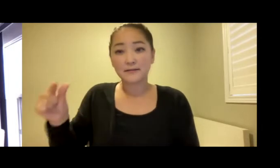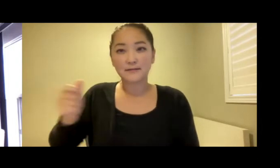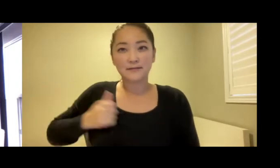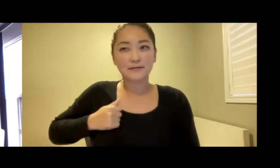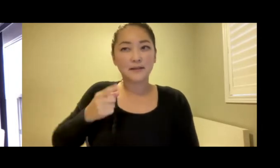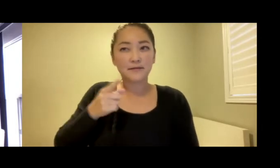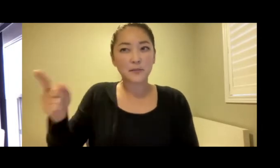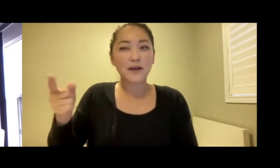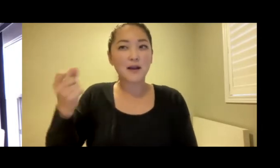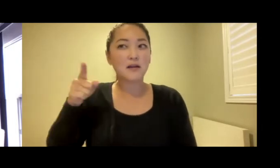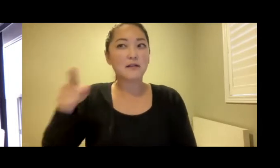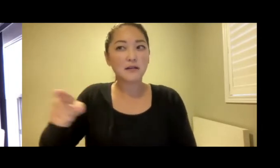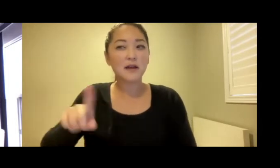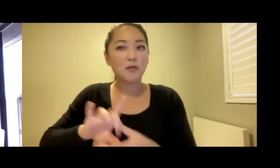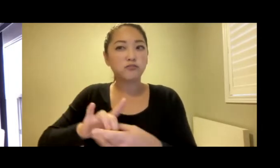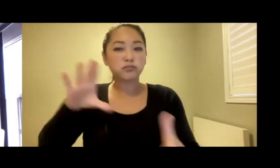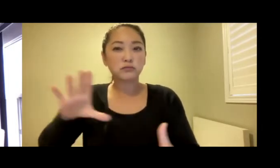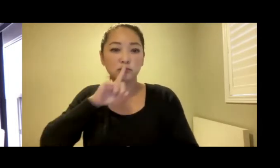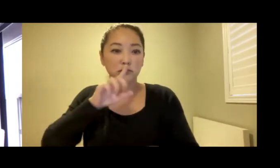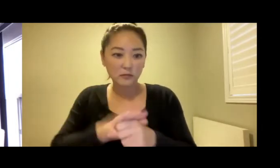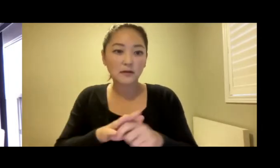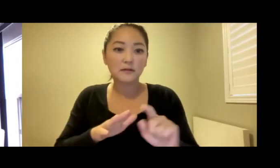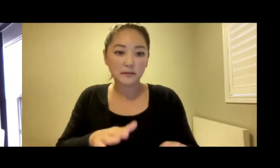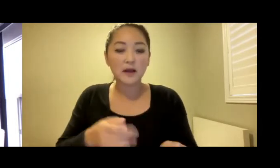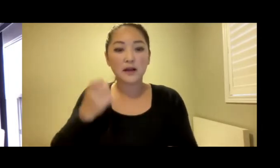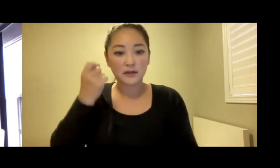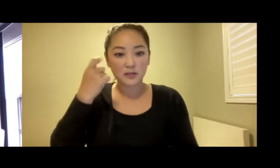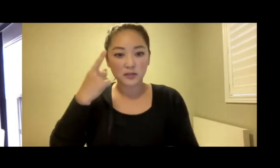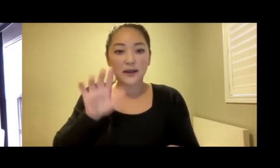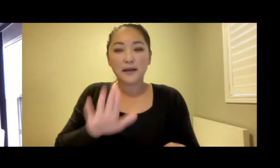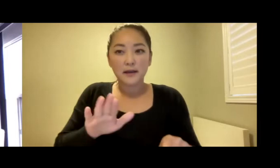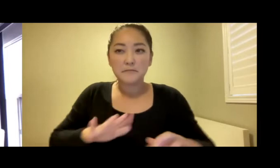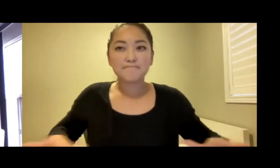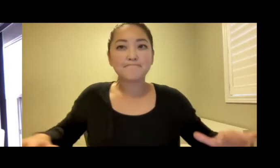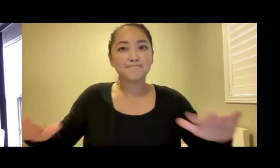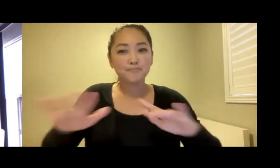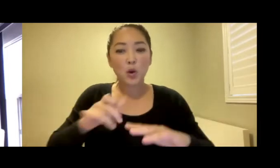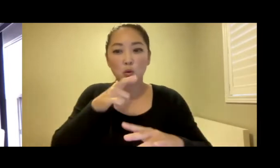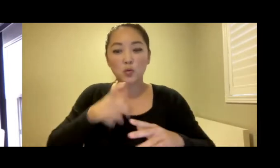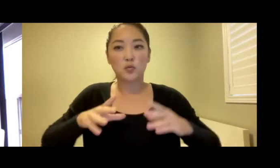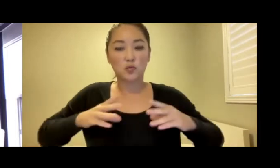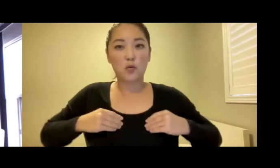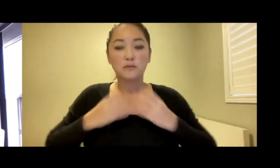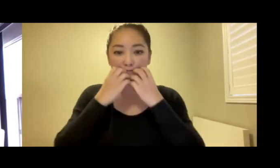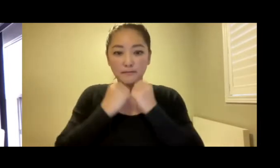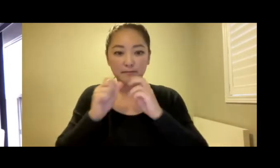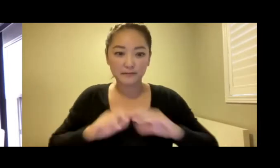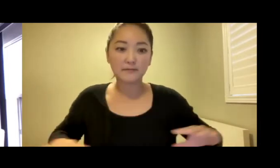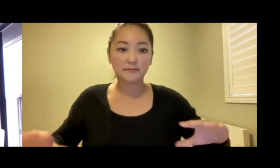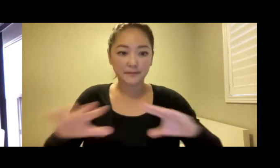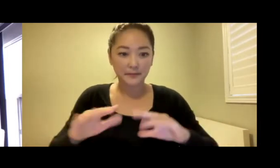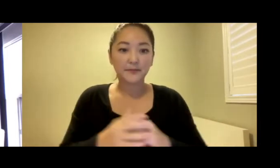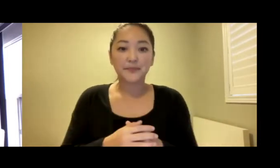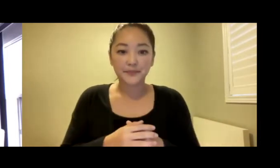reckon openly with our responsibility to this land and its caretakers. We name the ways we are complicit in